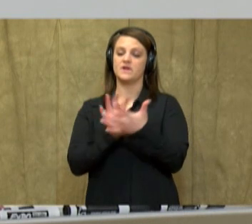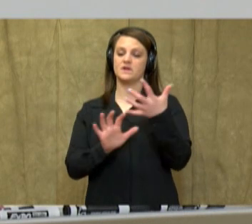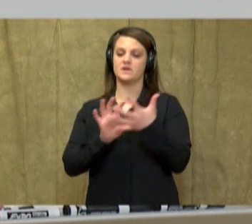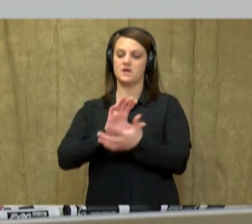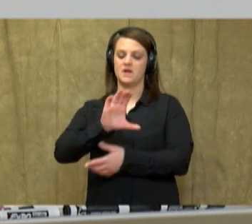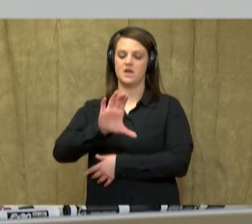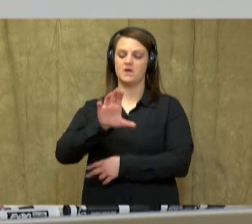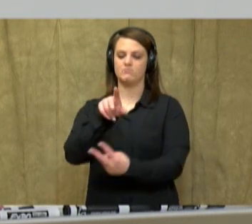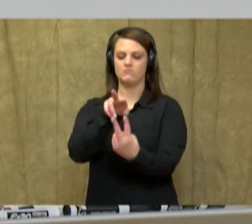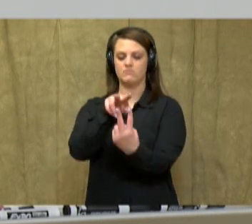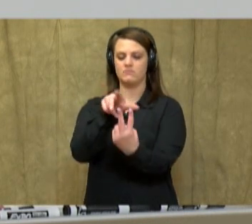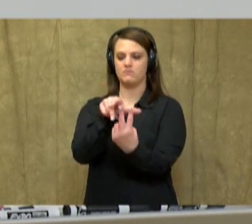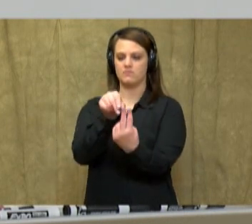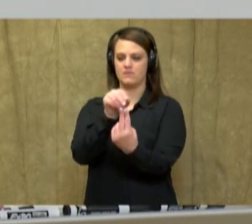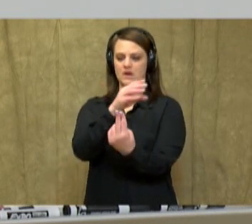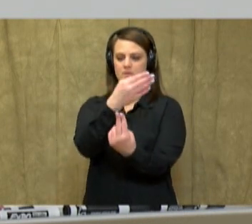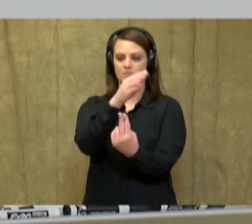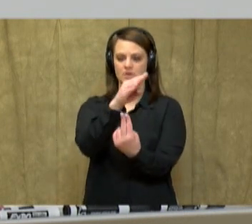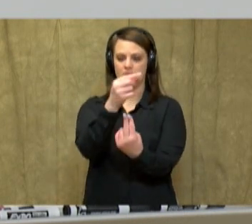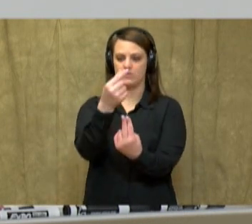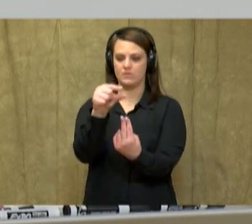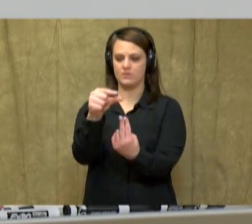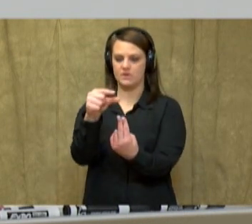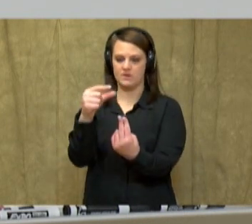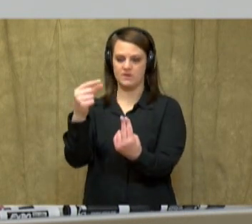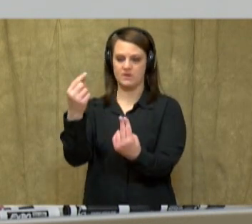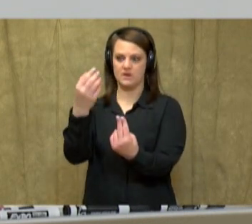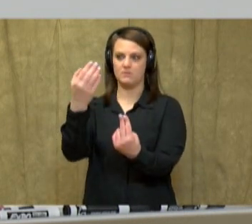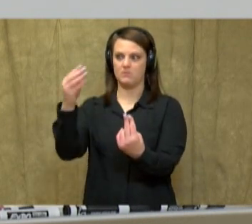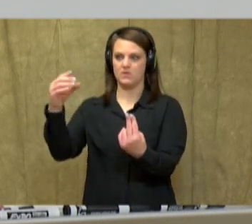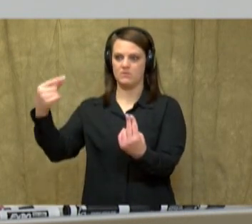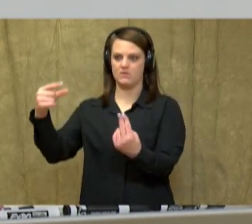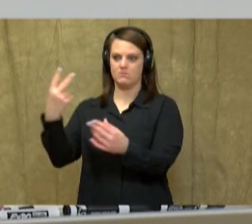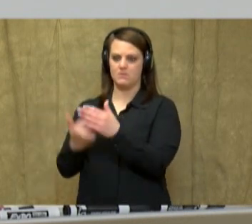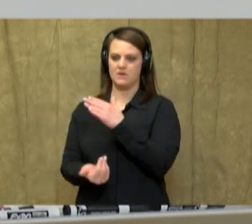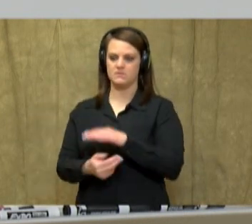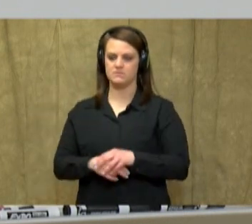combination, so blue-green and blue-green,